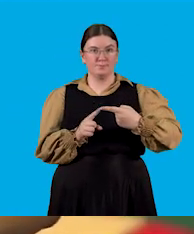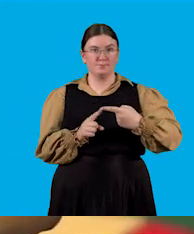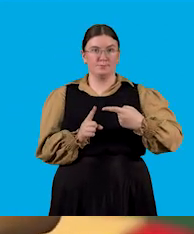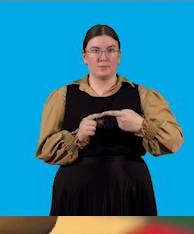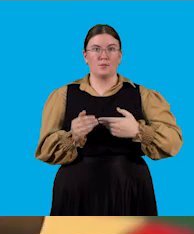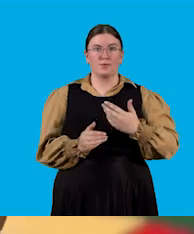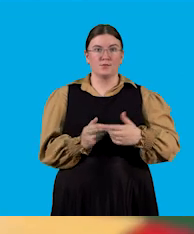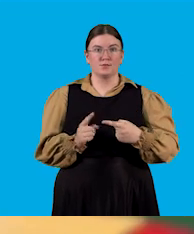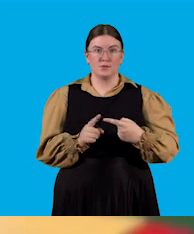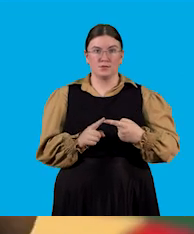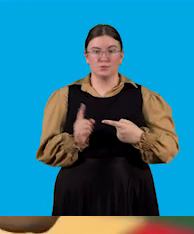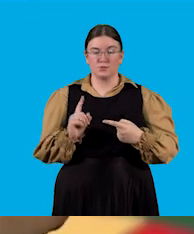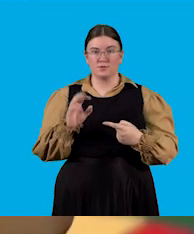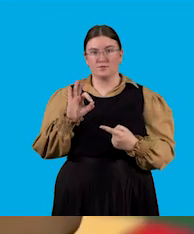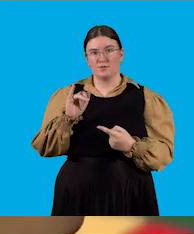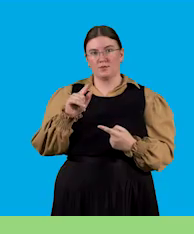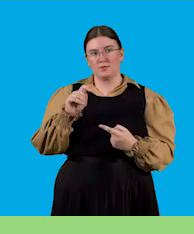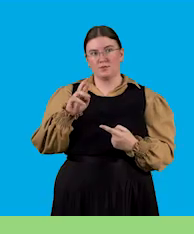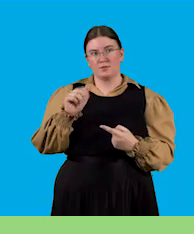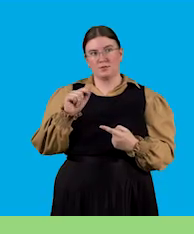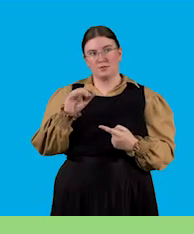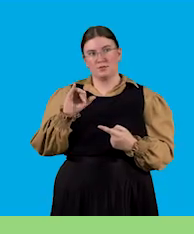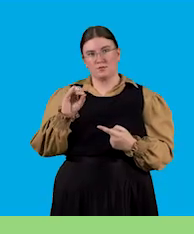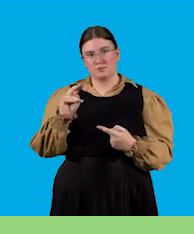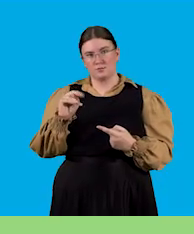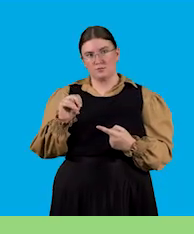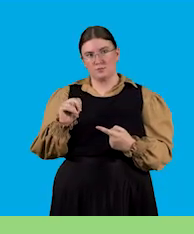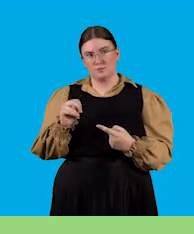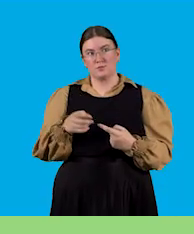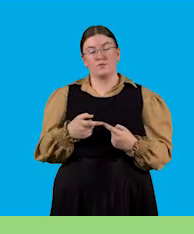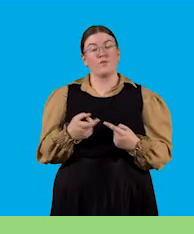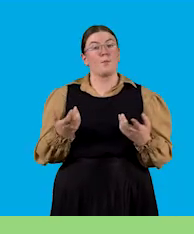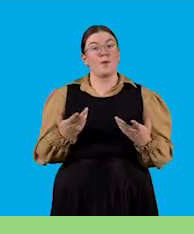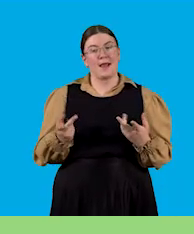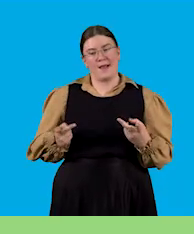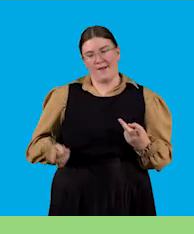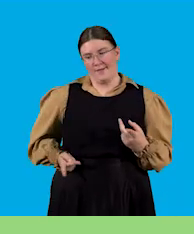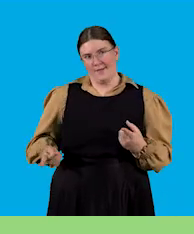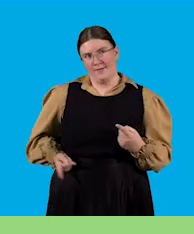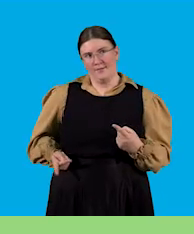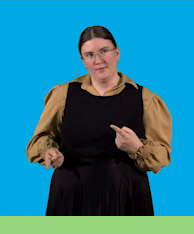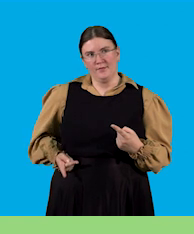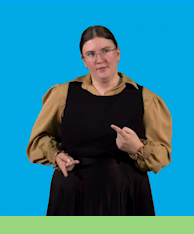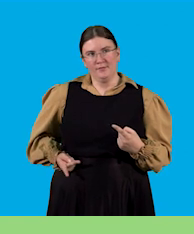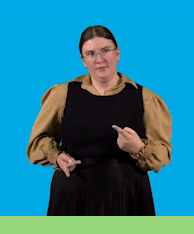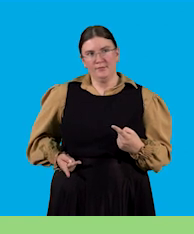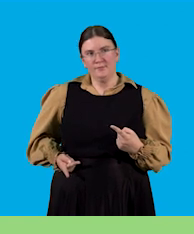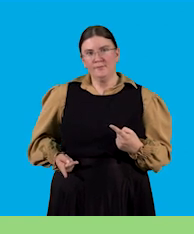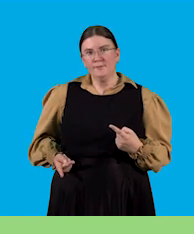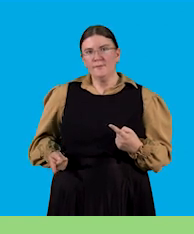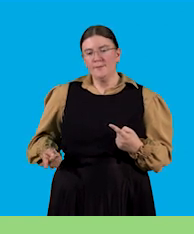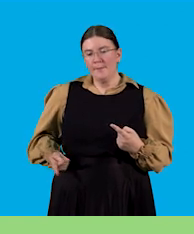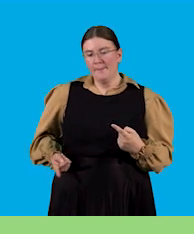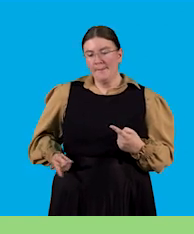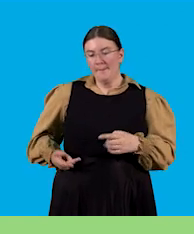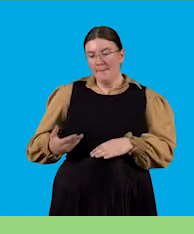system is filtration. This process takes place in the kidneys, and here the kidneys filter